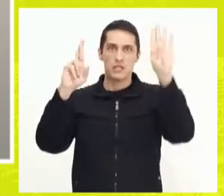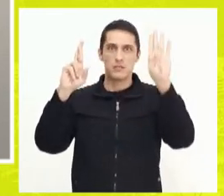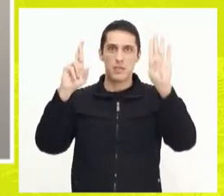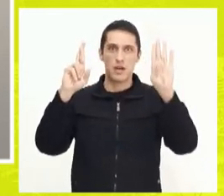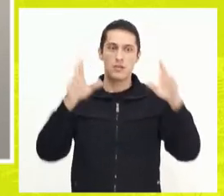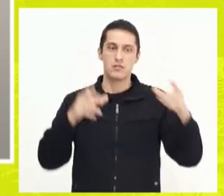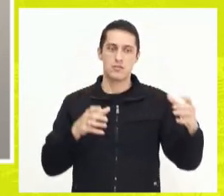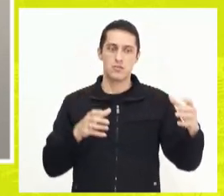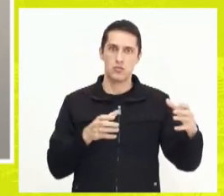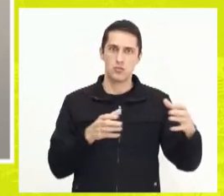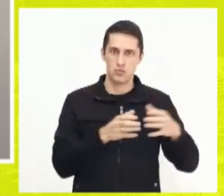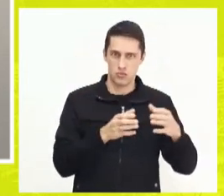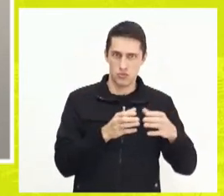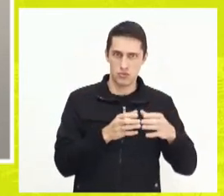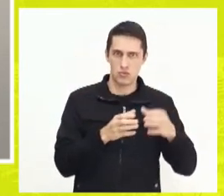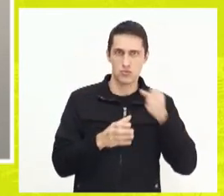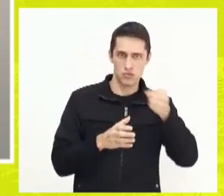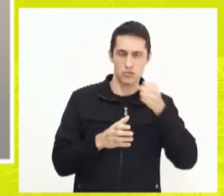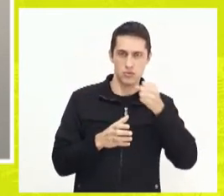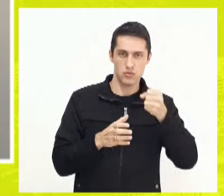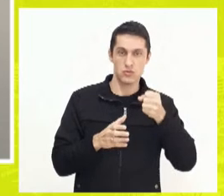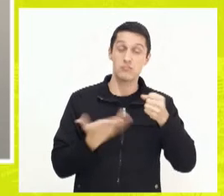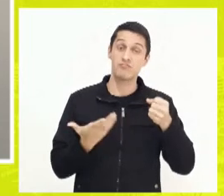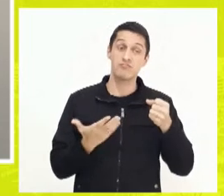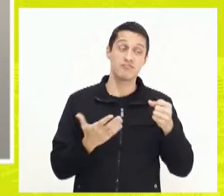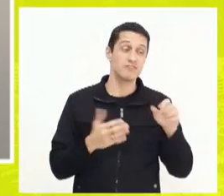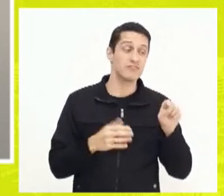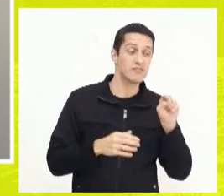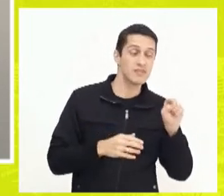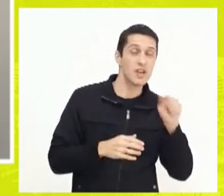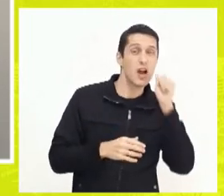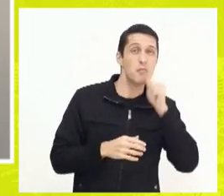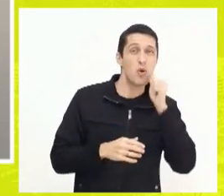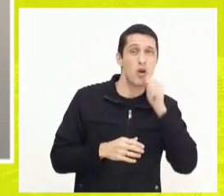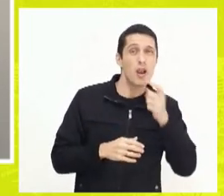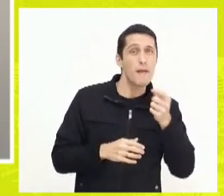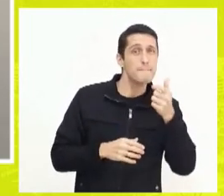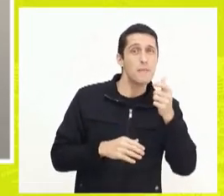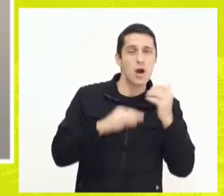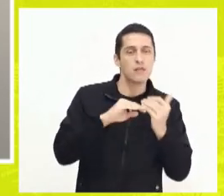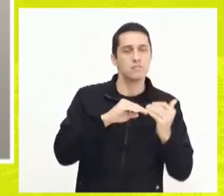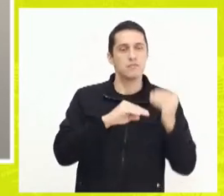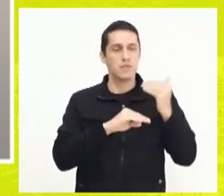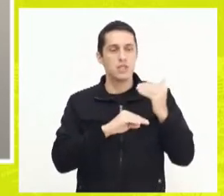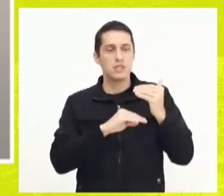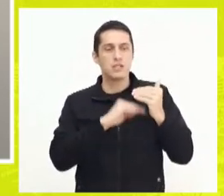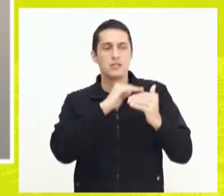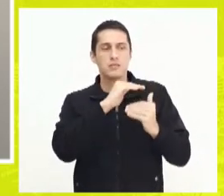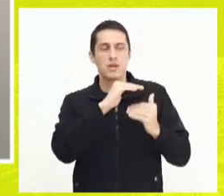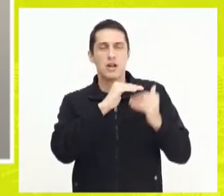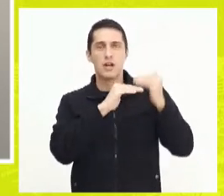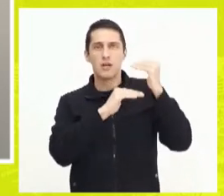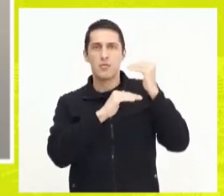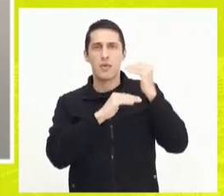numerous makes the few women that rise adopt a